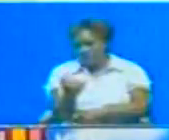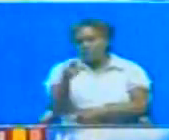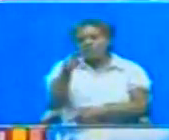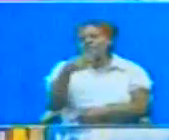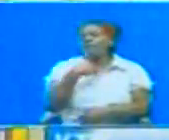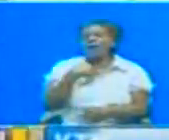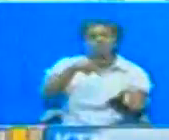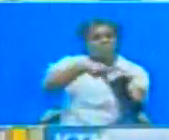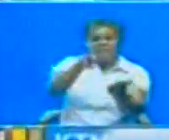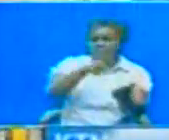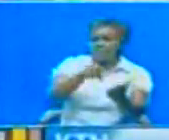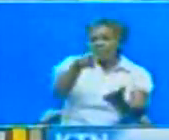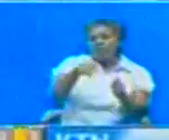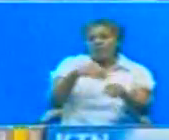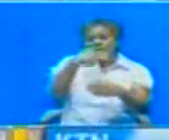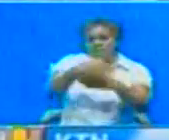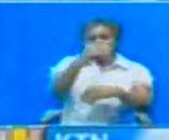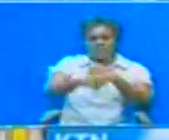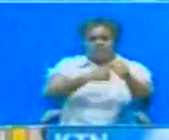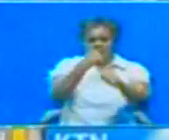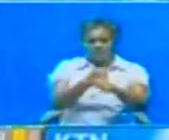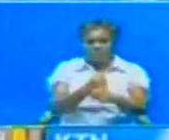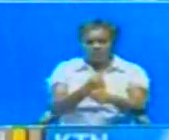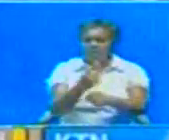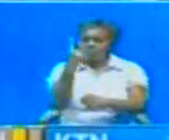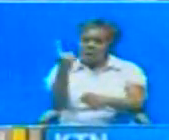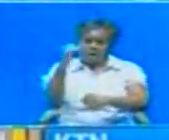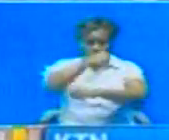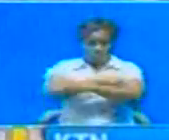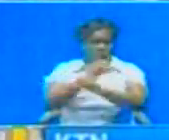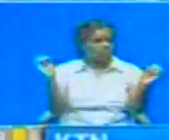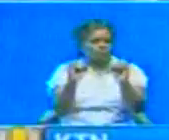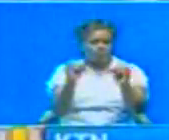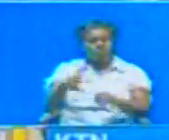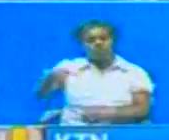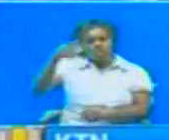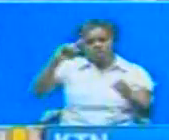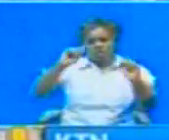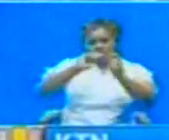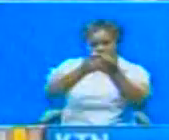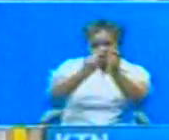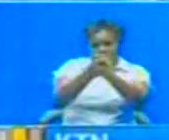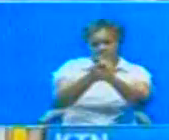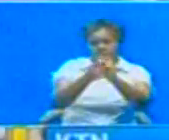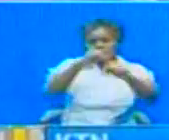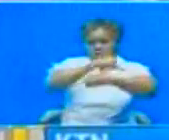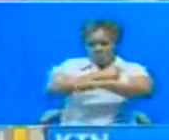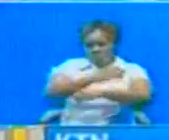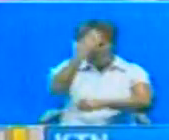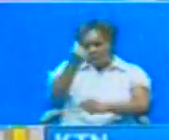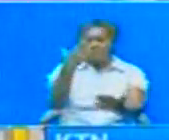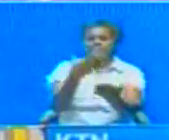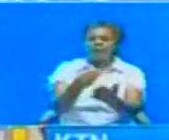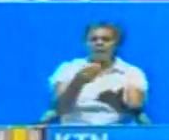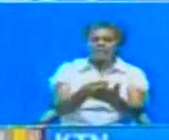considering school fees is awaiting him next year. Hajasoma shule moja mpaka amefika 8. Amebadilisha mashule kwa sababu ya pesa. Na